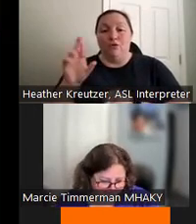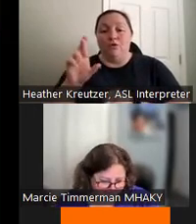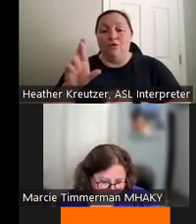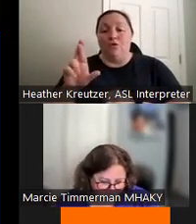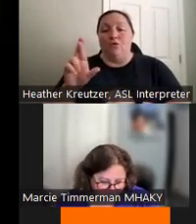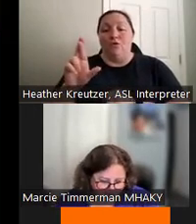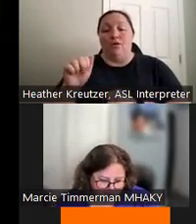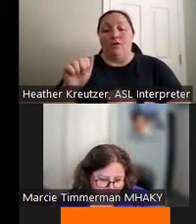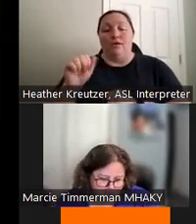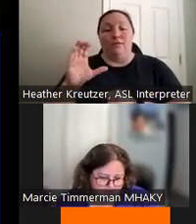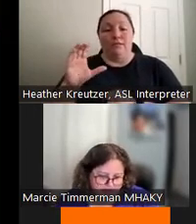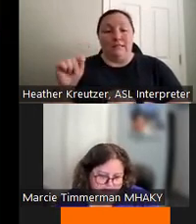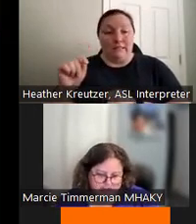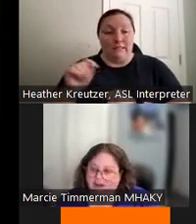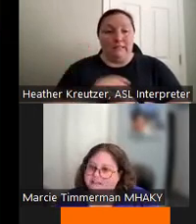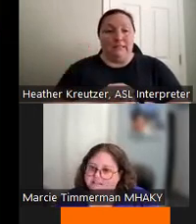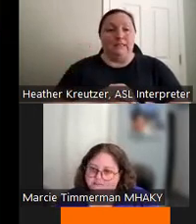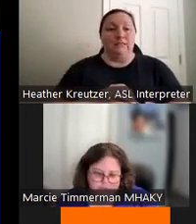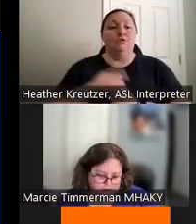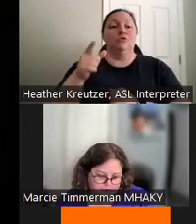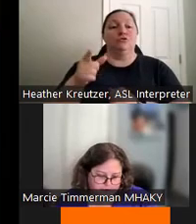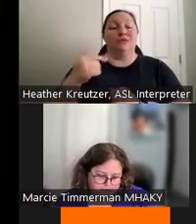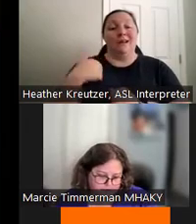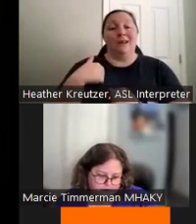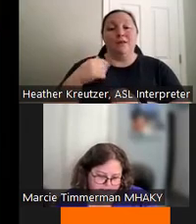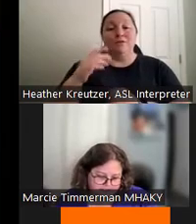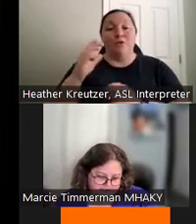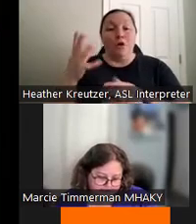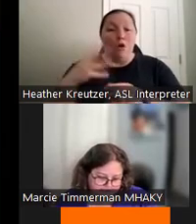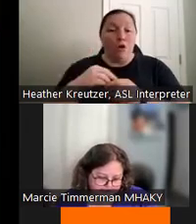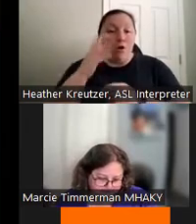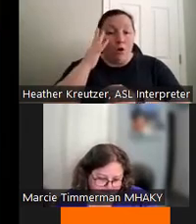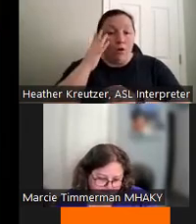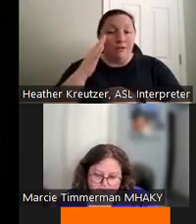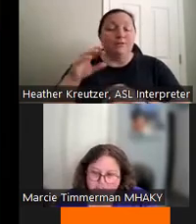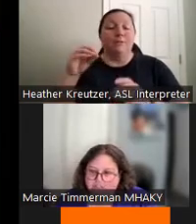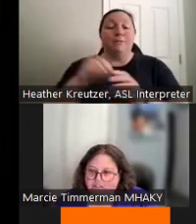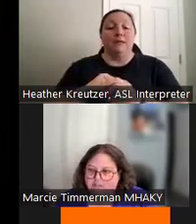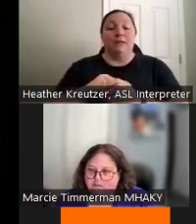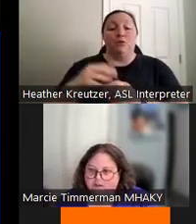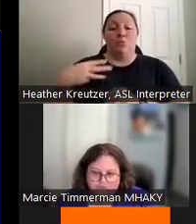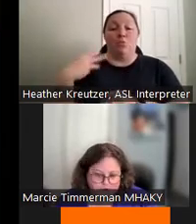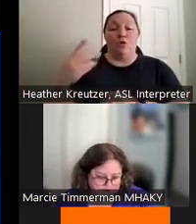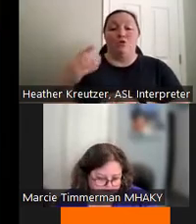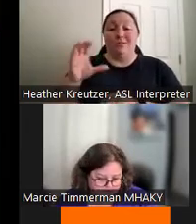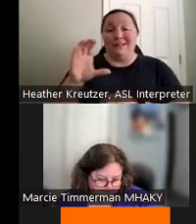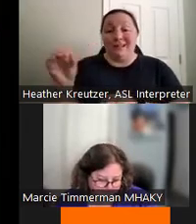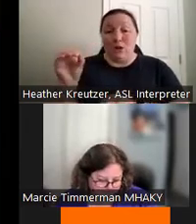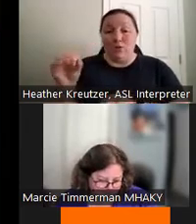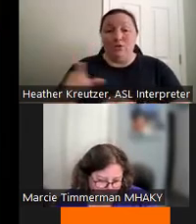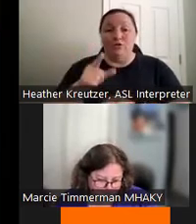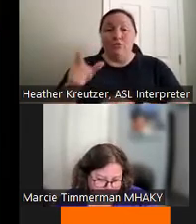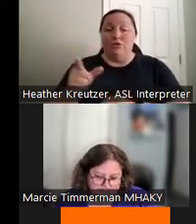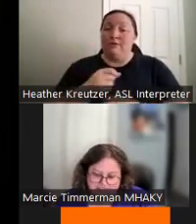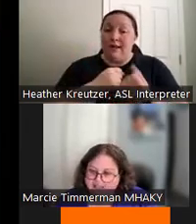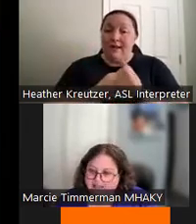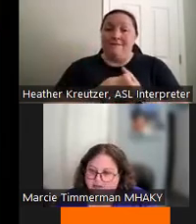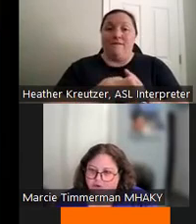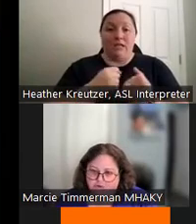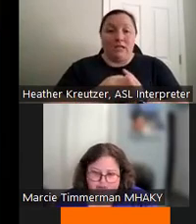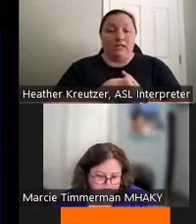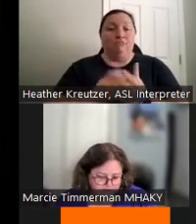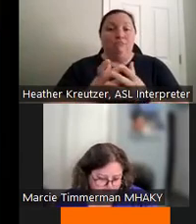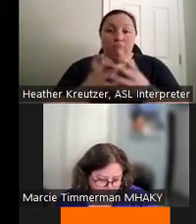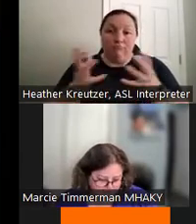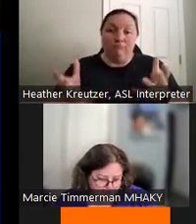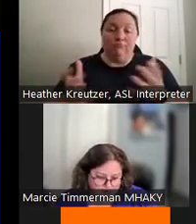RIAC for ASL. She runs an autism support group in Washington County. She's also been a vocal advocate at the state